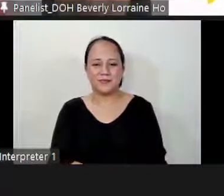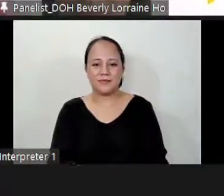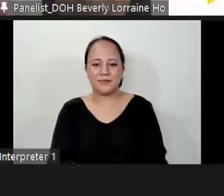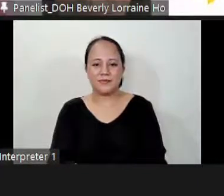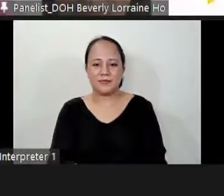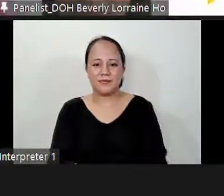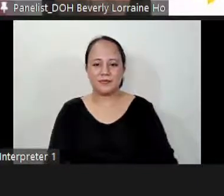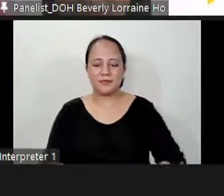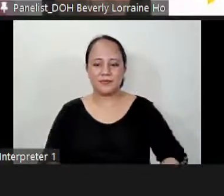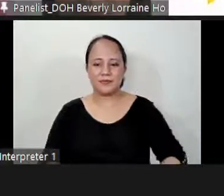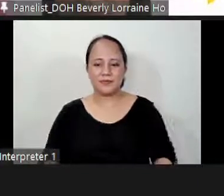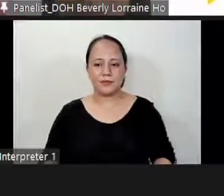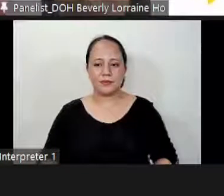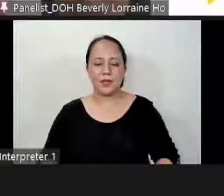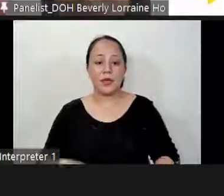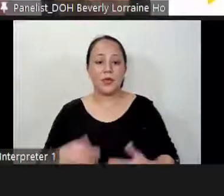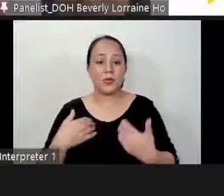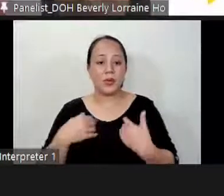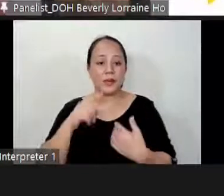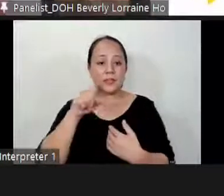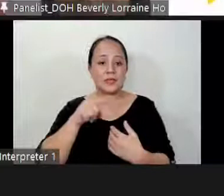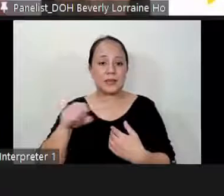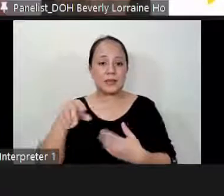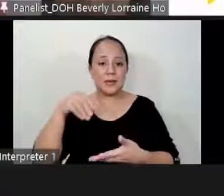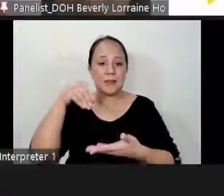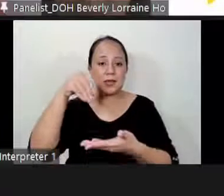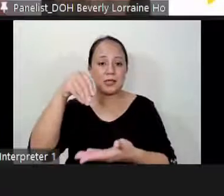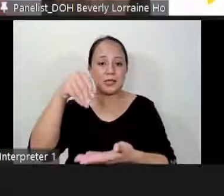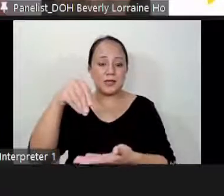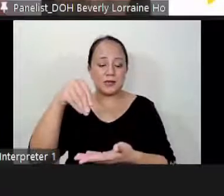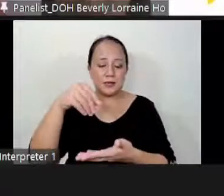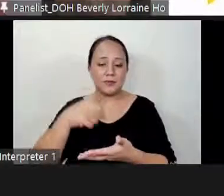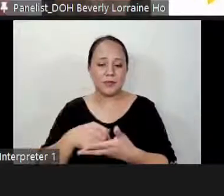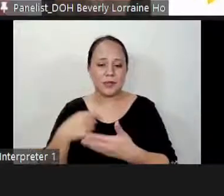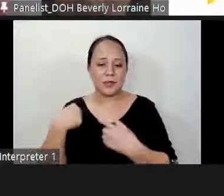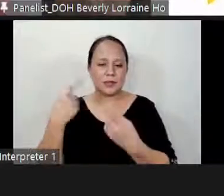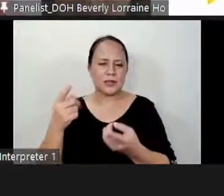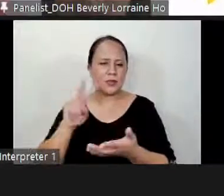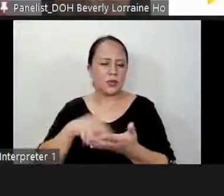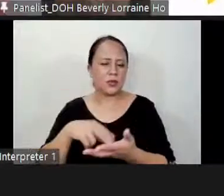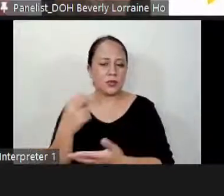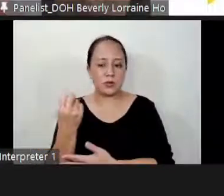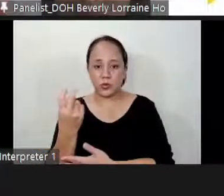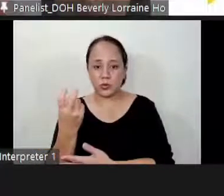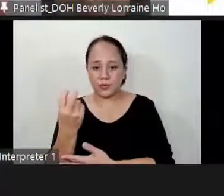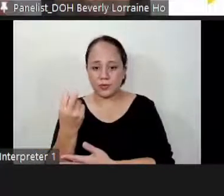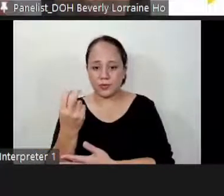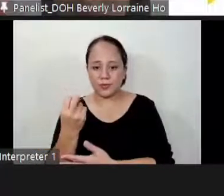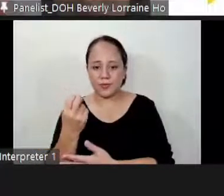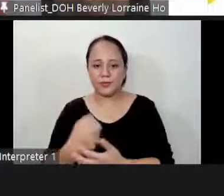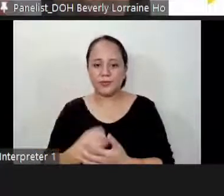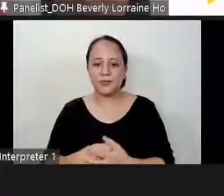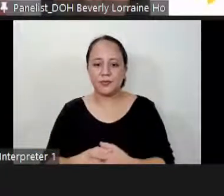we have our Z packages since 2012,